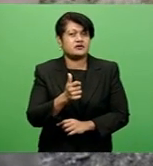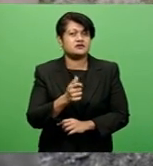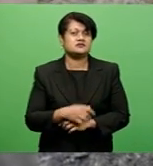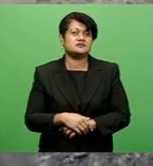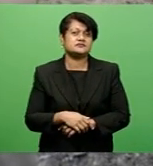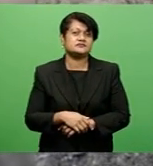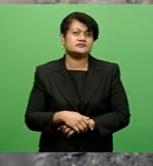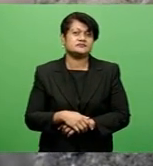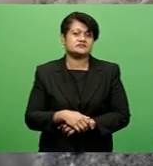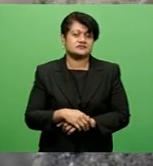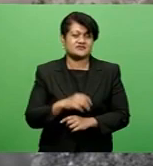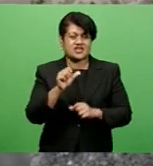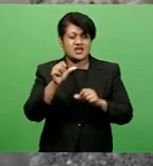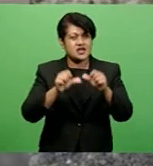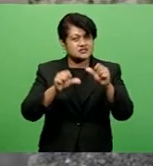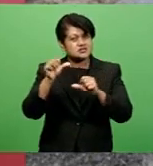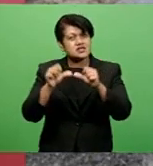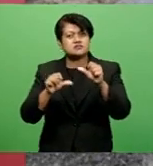the assessment